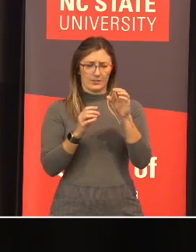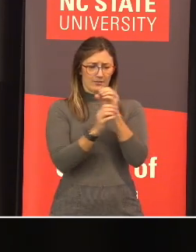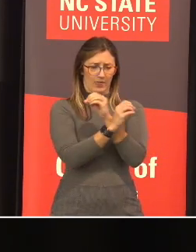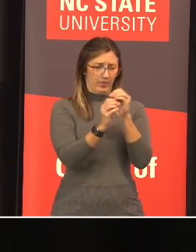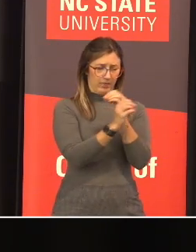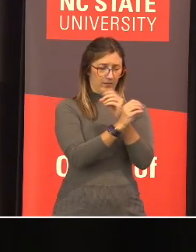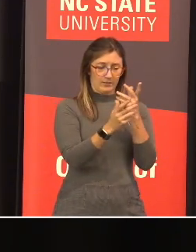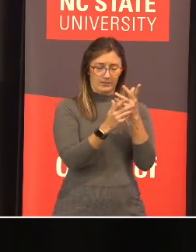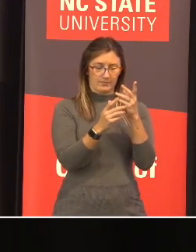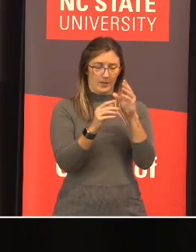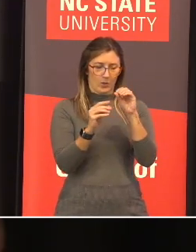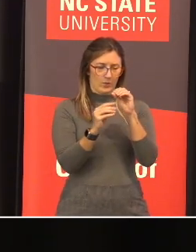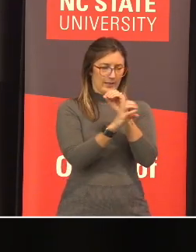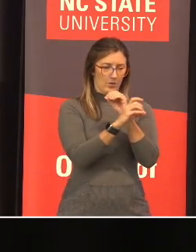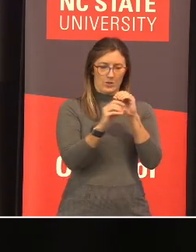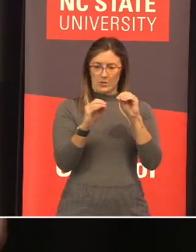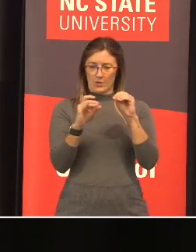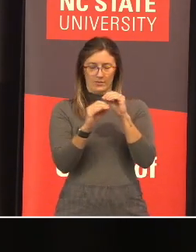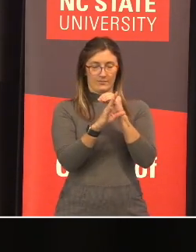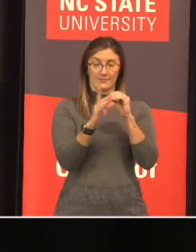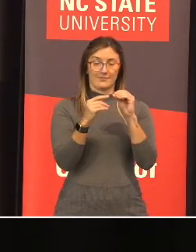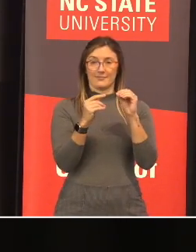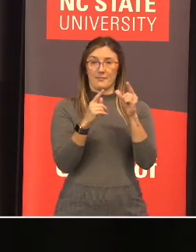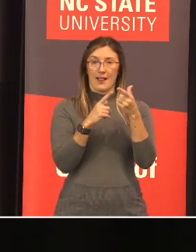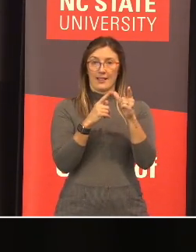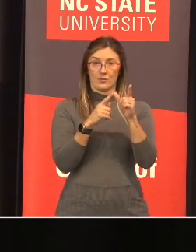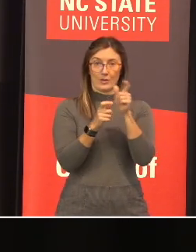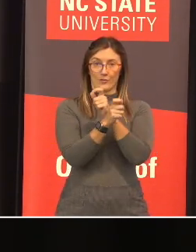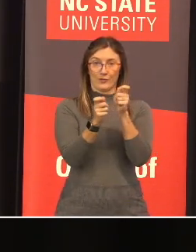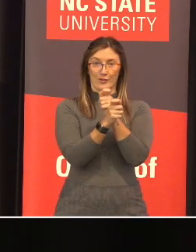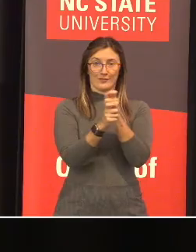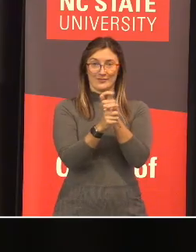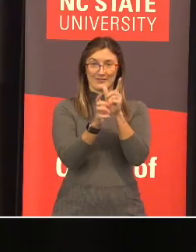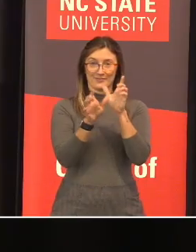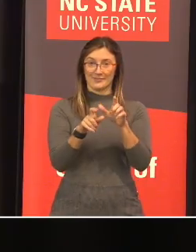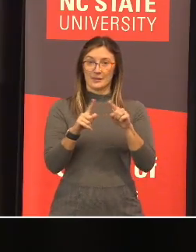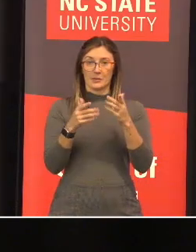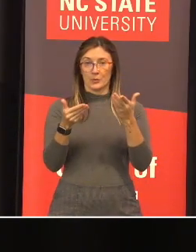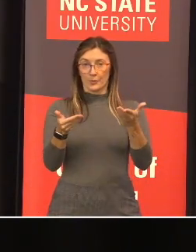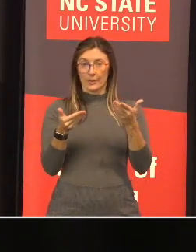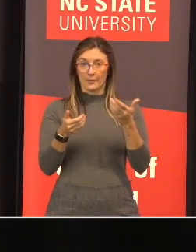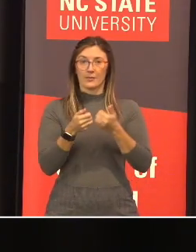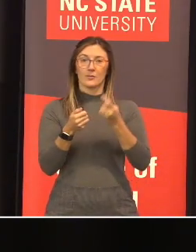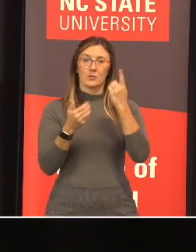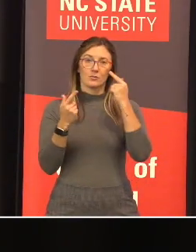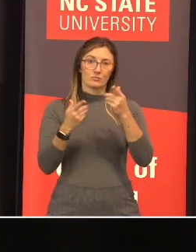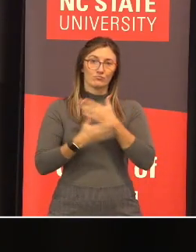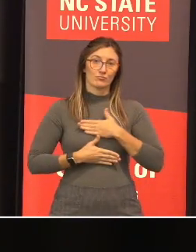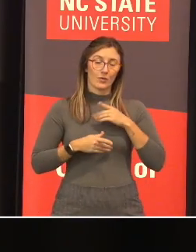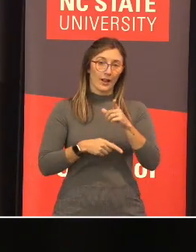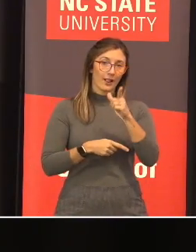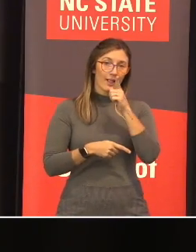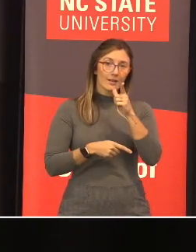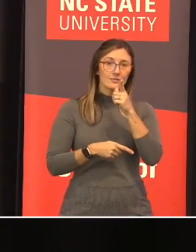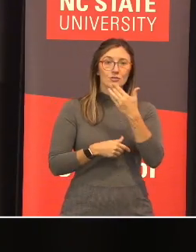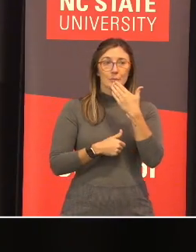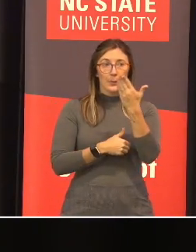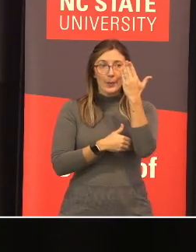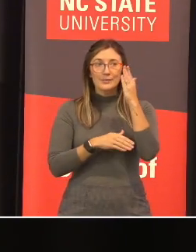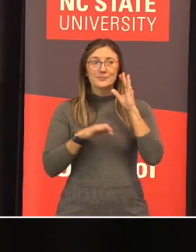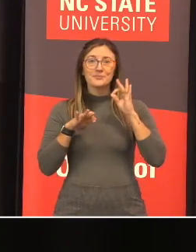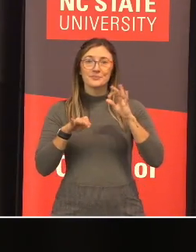me. Anyway. But welcome everybody. I hope you had a good lunch. Hope you've had a good morning, and I'm honored to